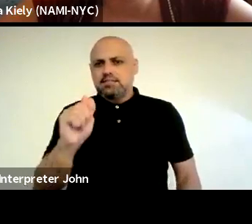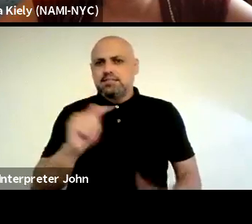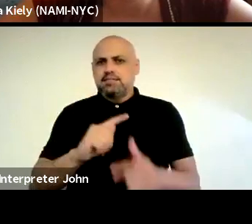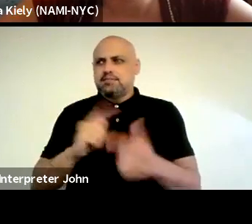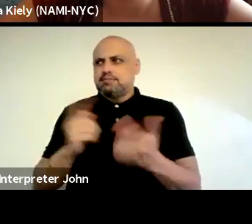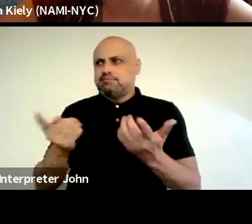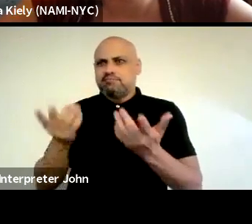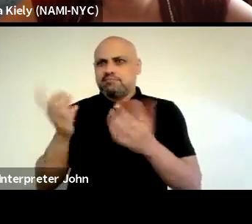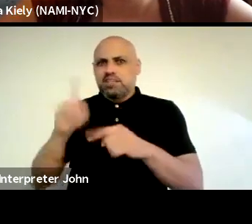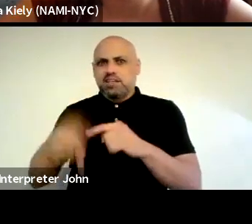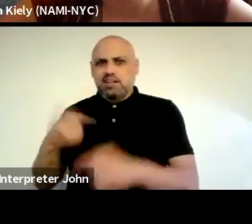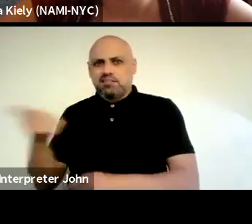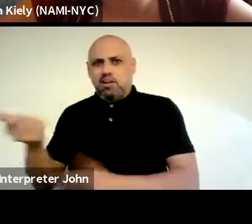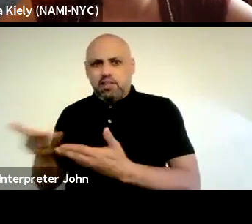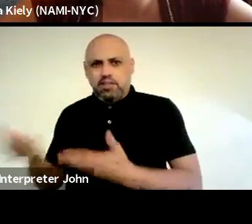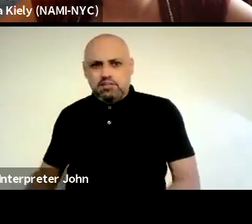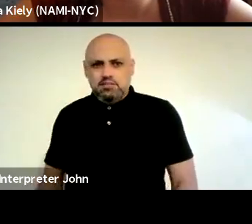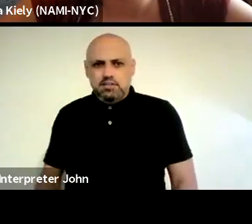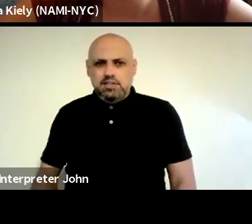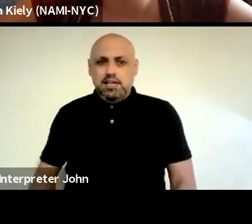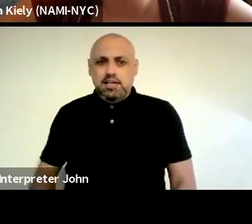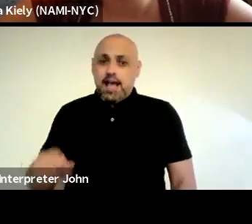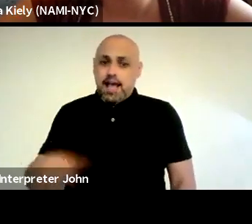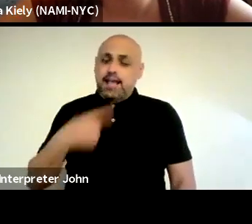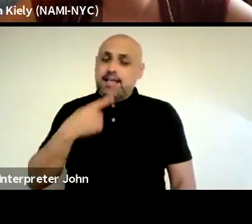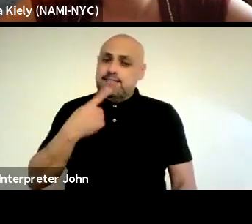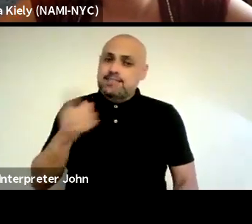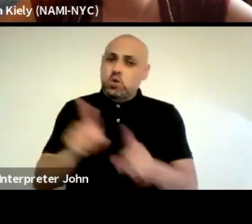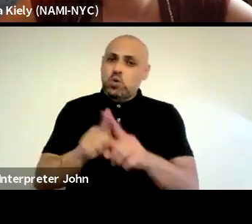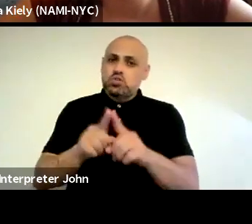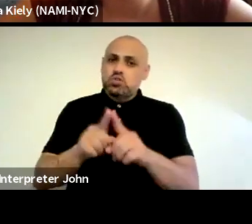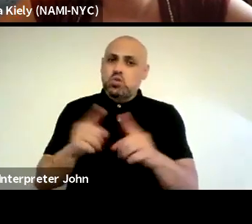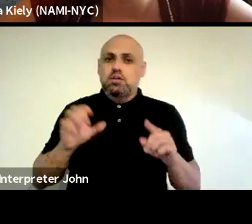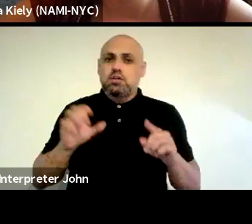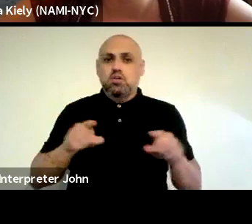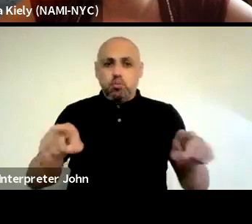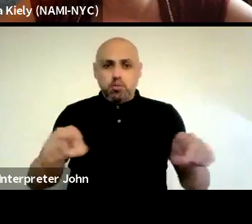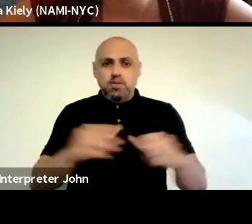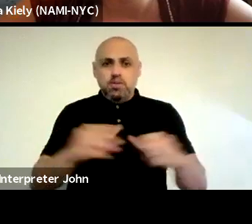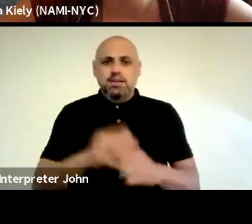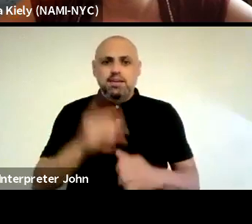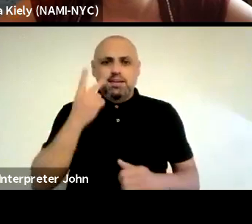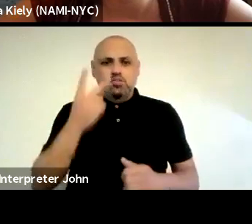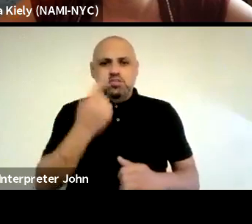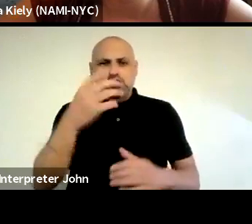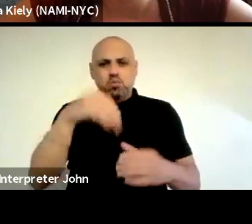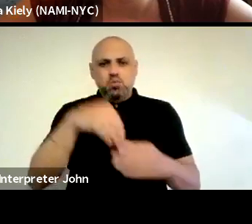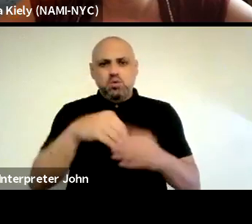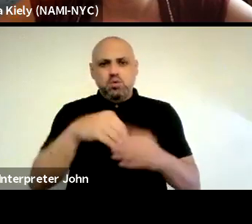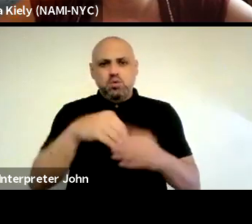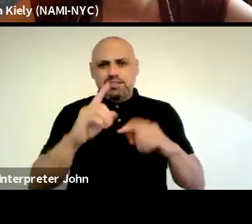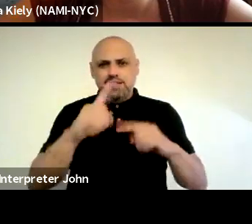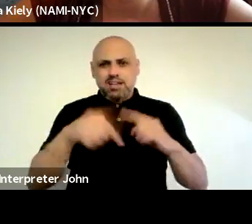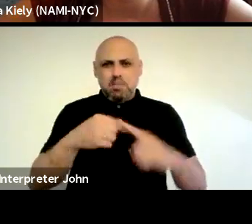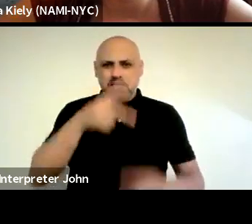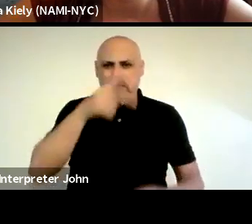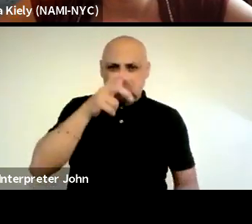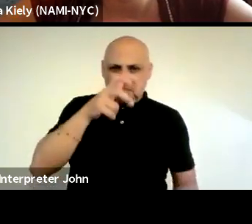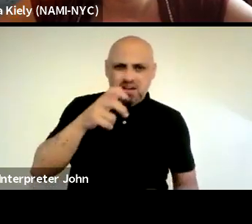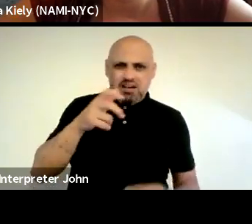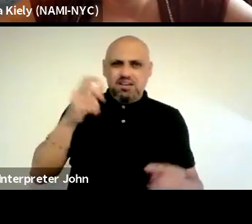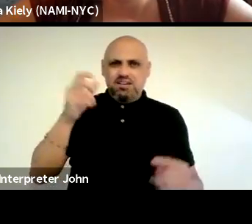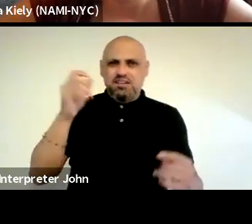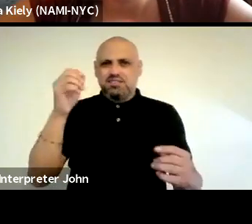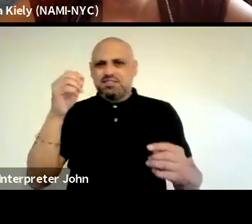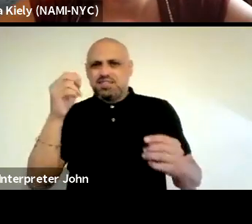way. I could say another one, comorbidity. I saw someone in the chat about the ants and hallucinations and this and that, and I just